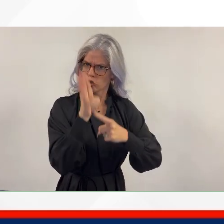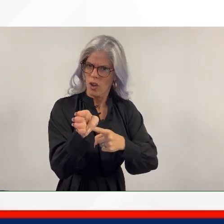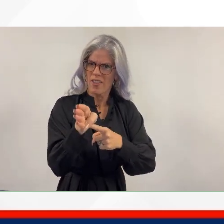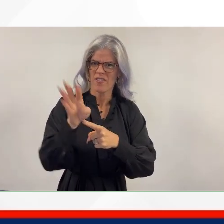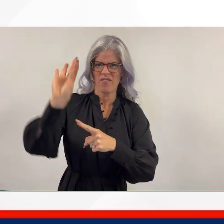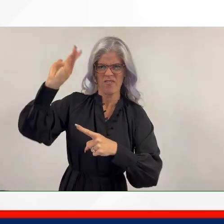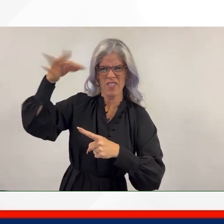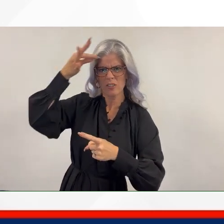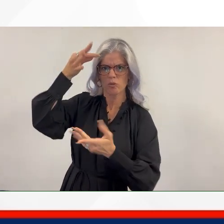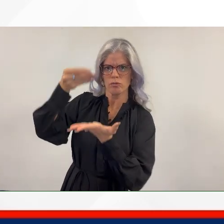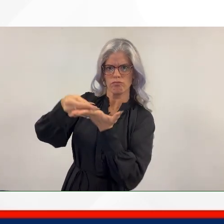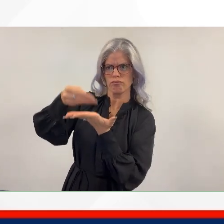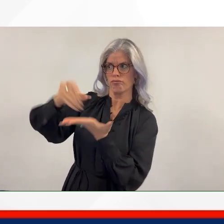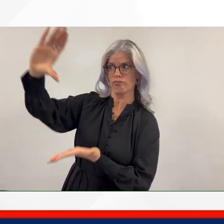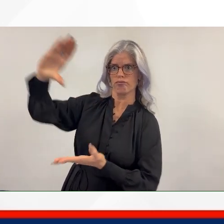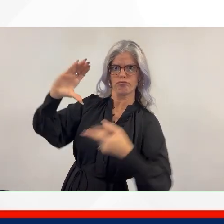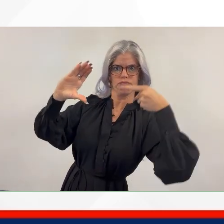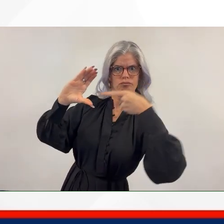23rd.